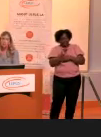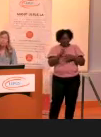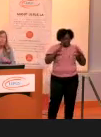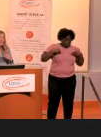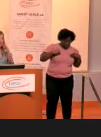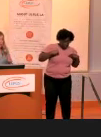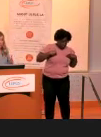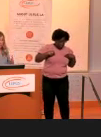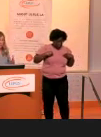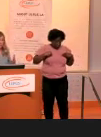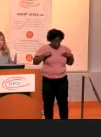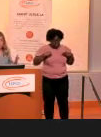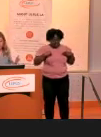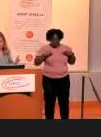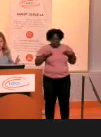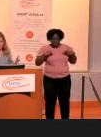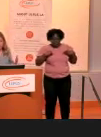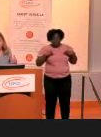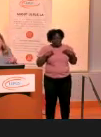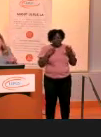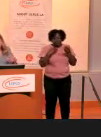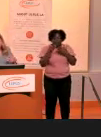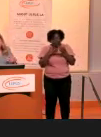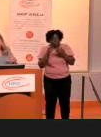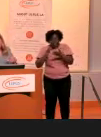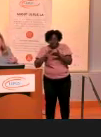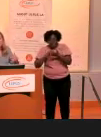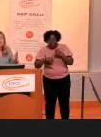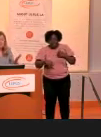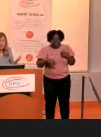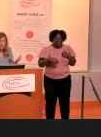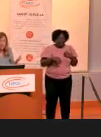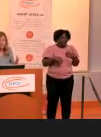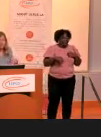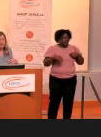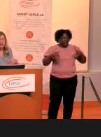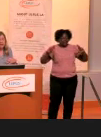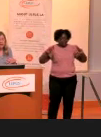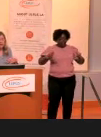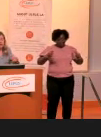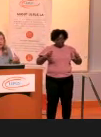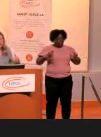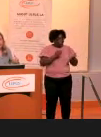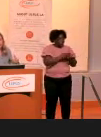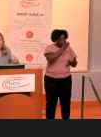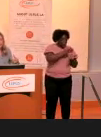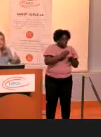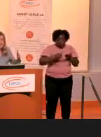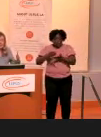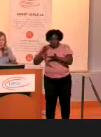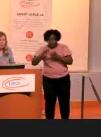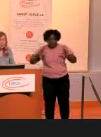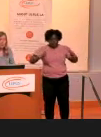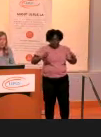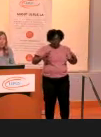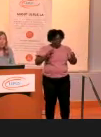rate with whatever drug you use. So if your cup is half full, they both worked. If your cup is half empty,